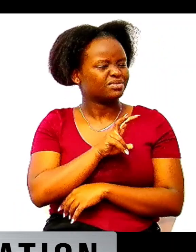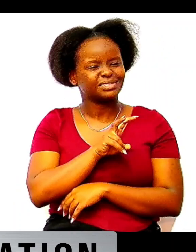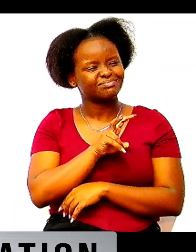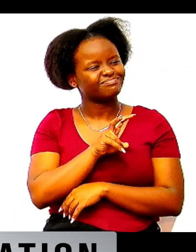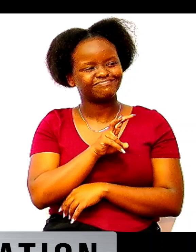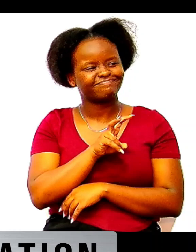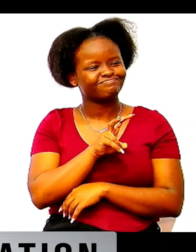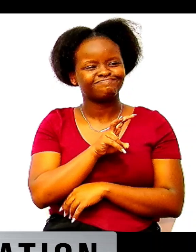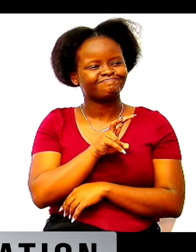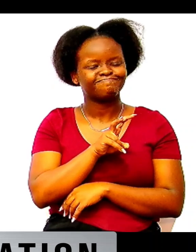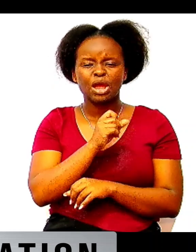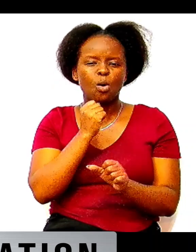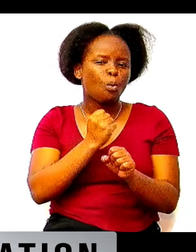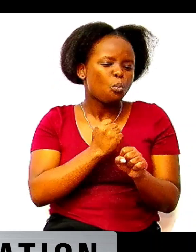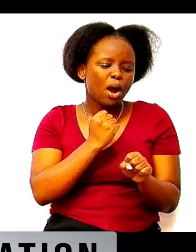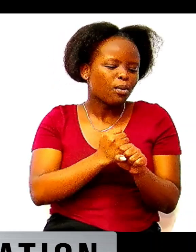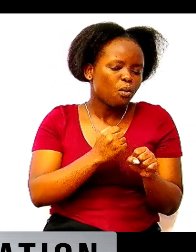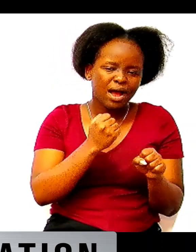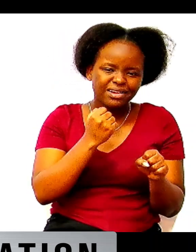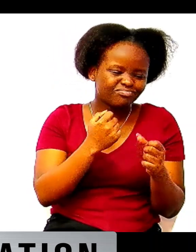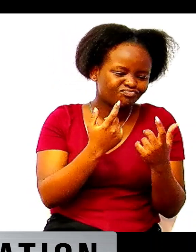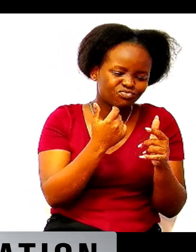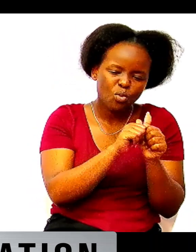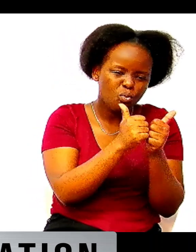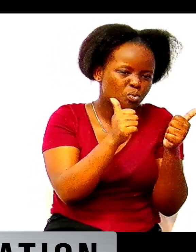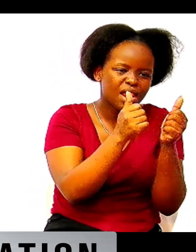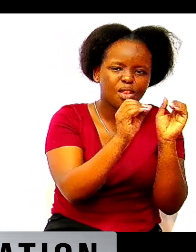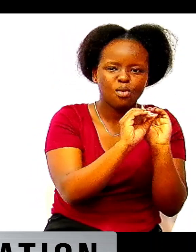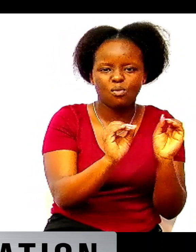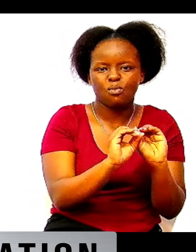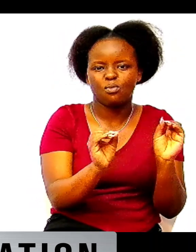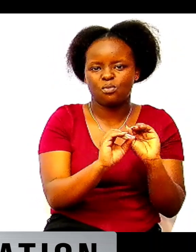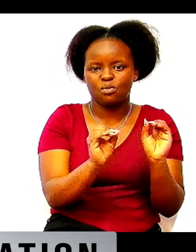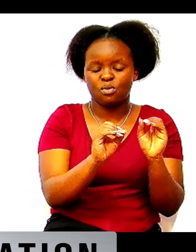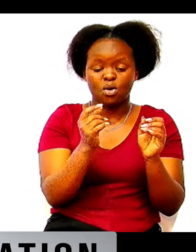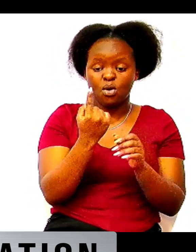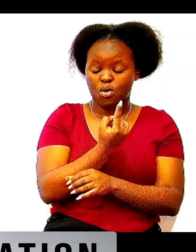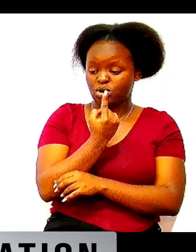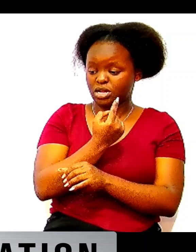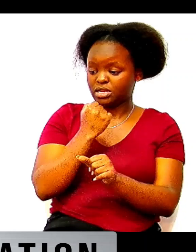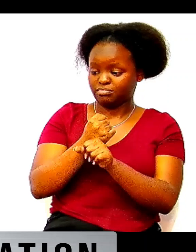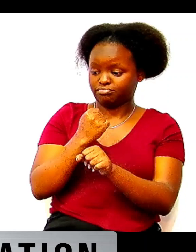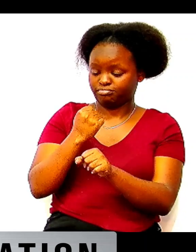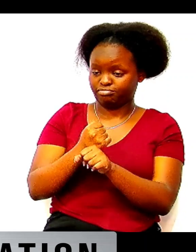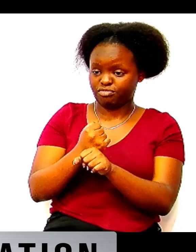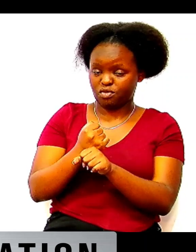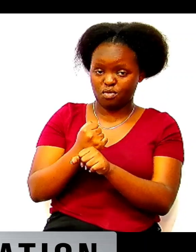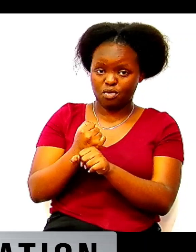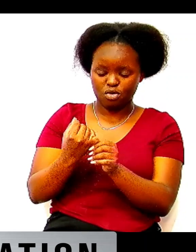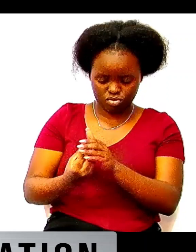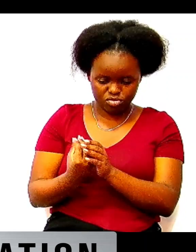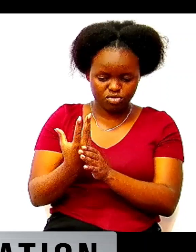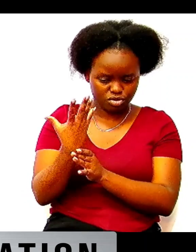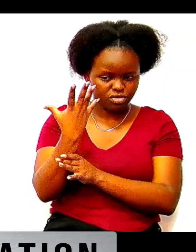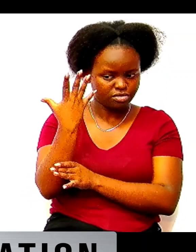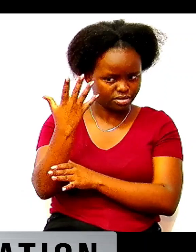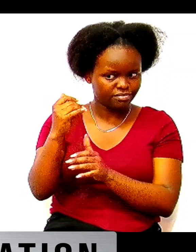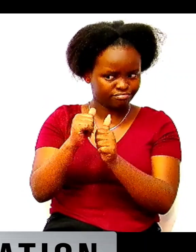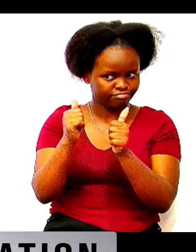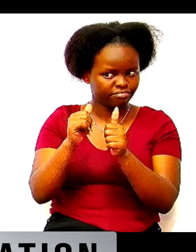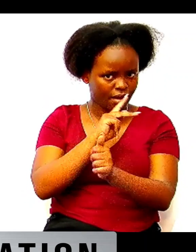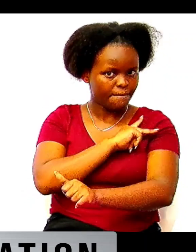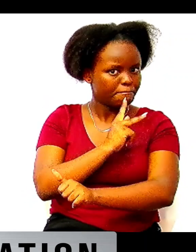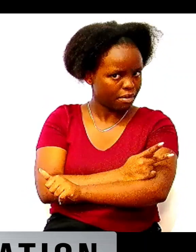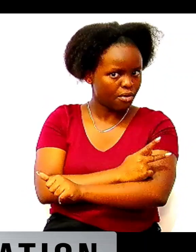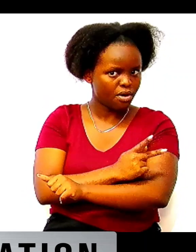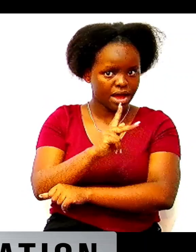it's not really doing what we hope it to do. The only commission that seems to have been growing a bit of some power is